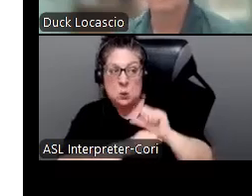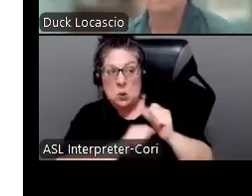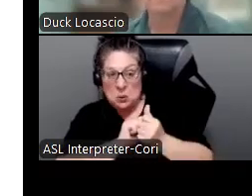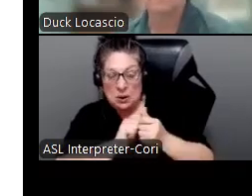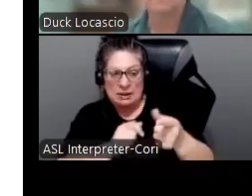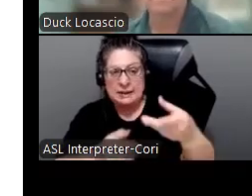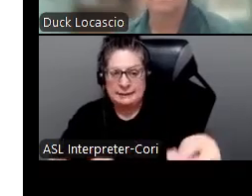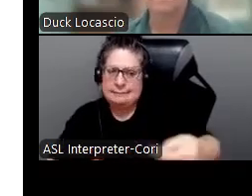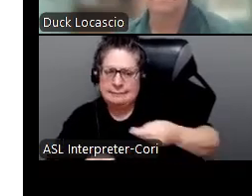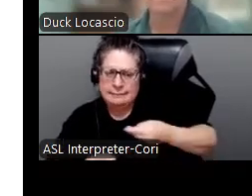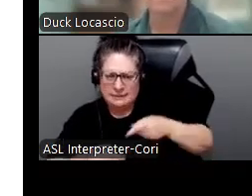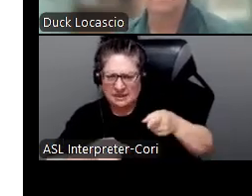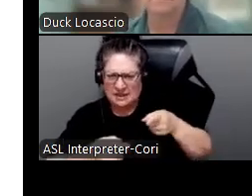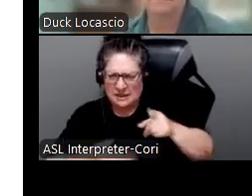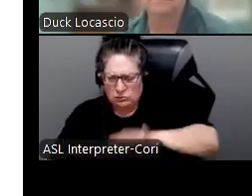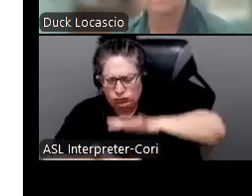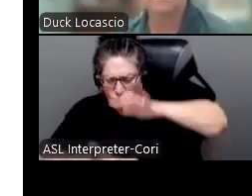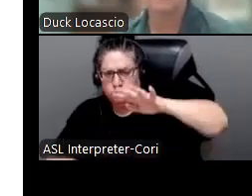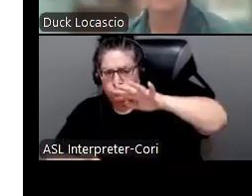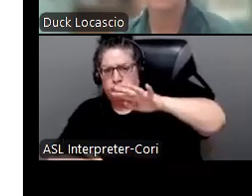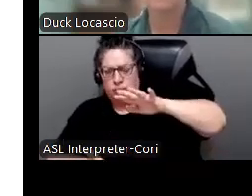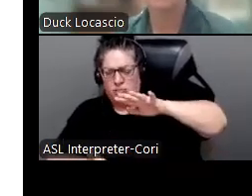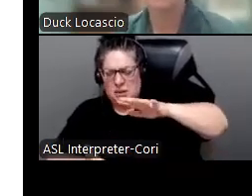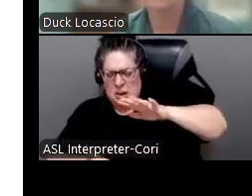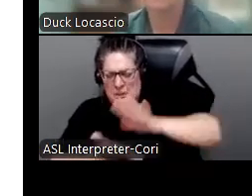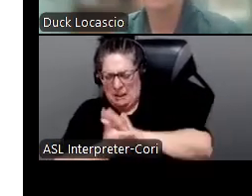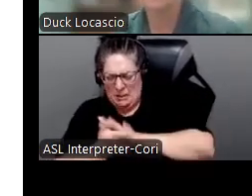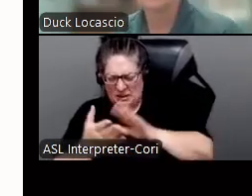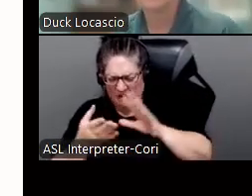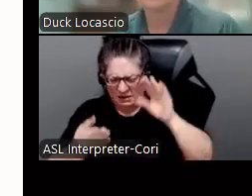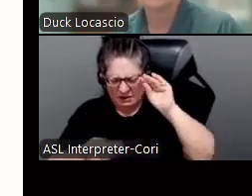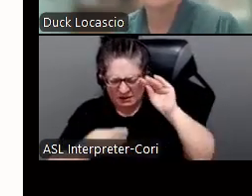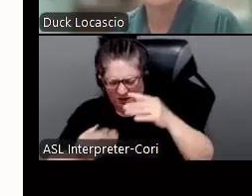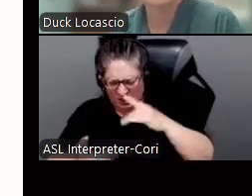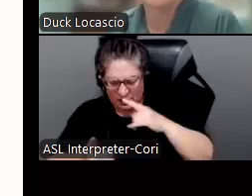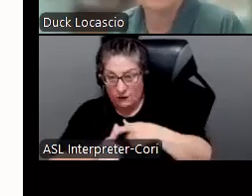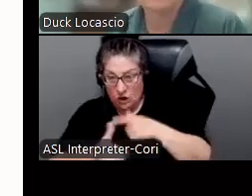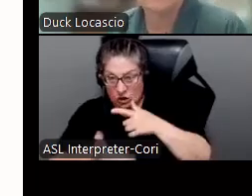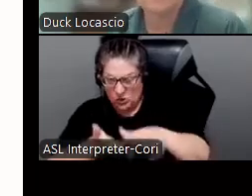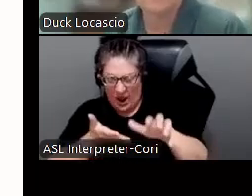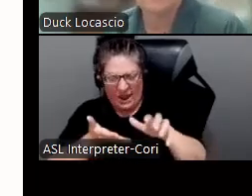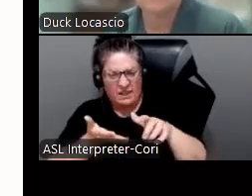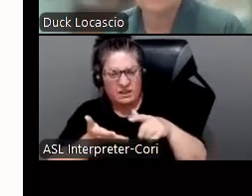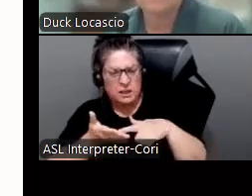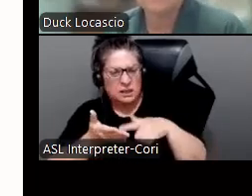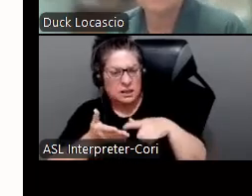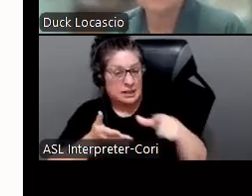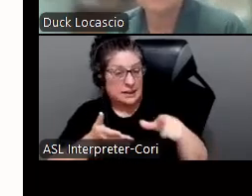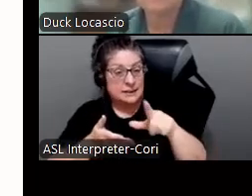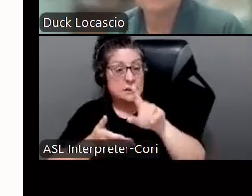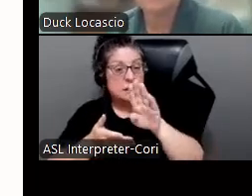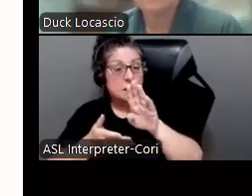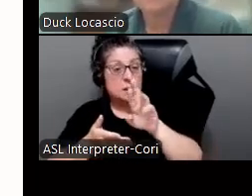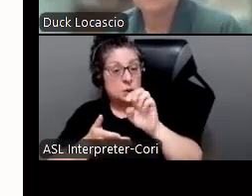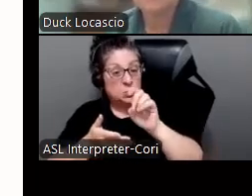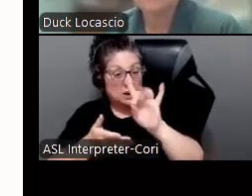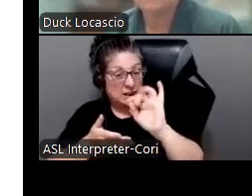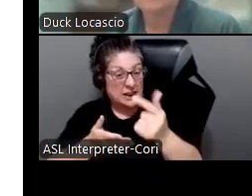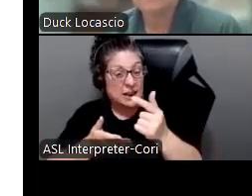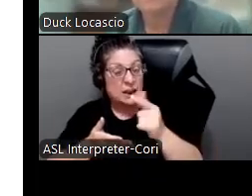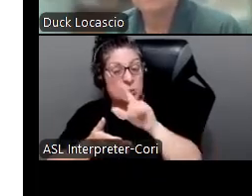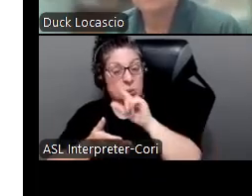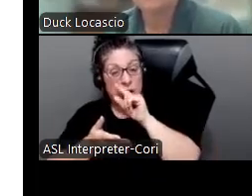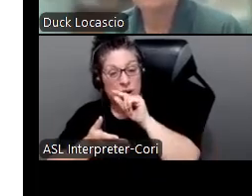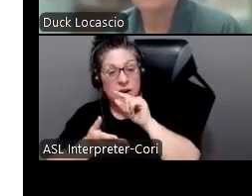handed me this stack of wrinkled papers, which was the first draft of this breeding bird field manual, and said, go